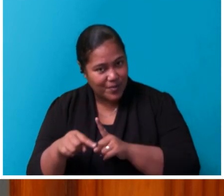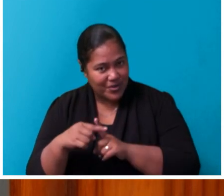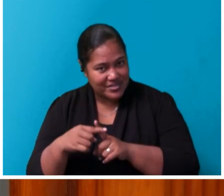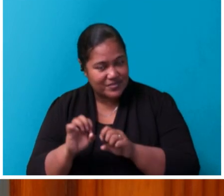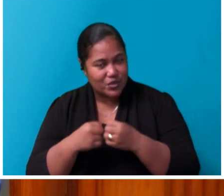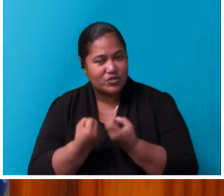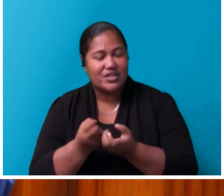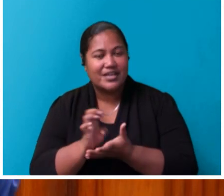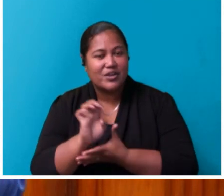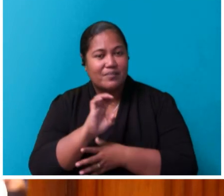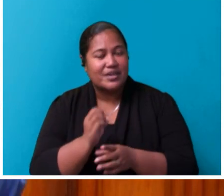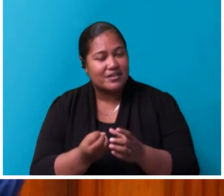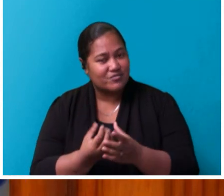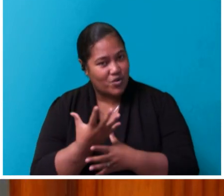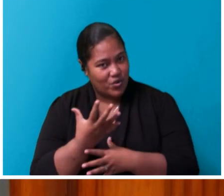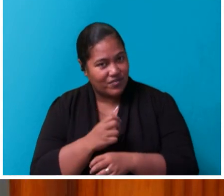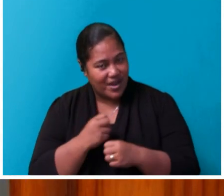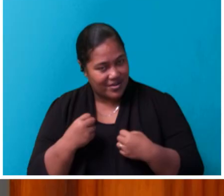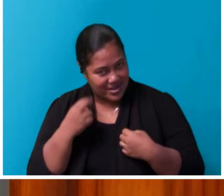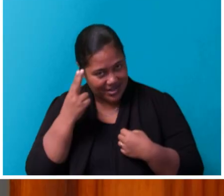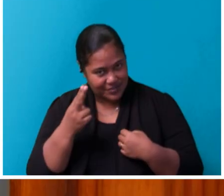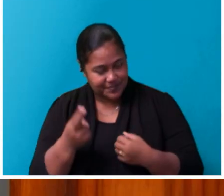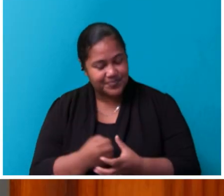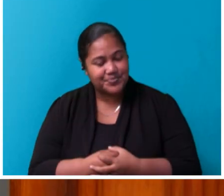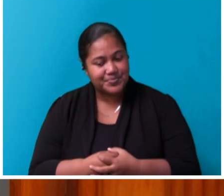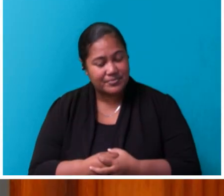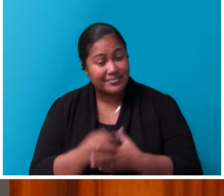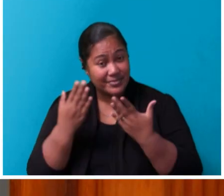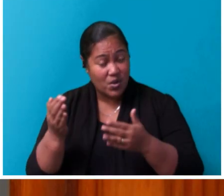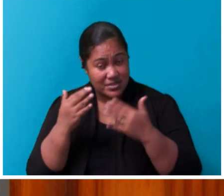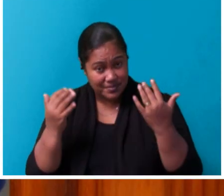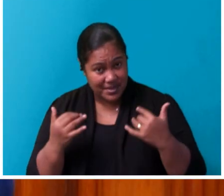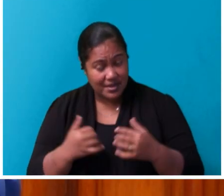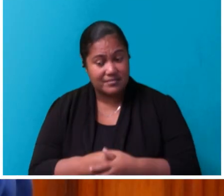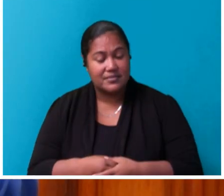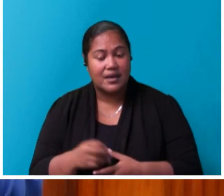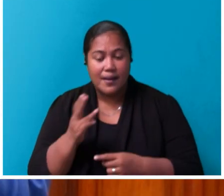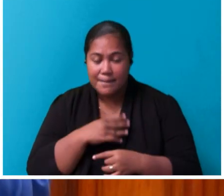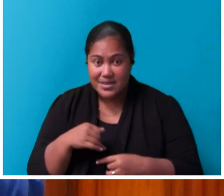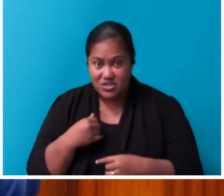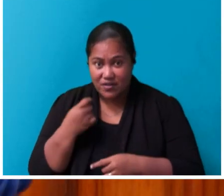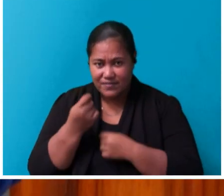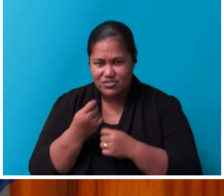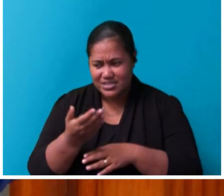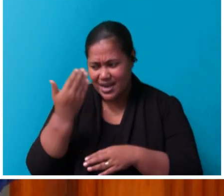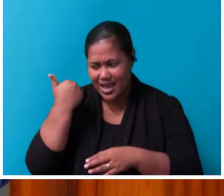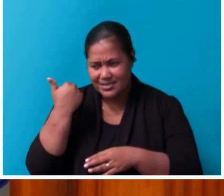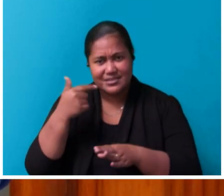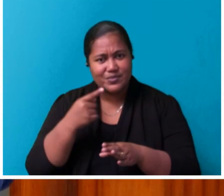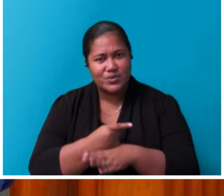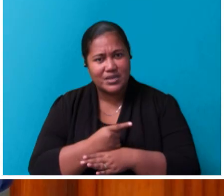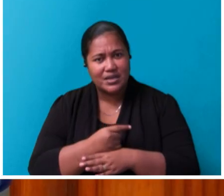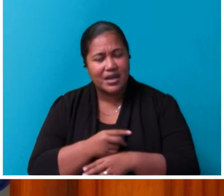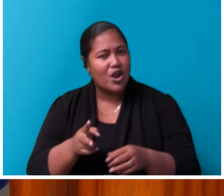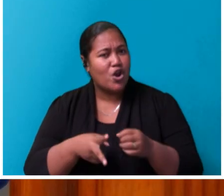economic growth of our nation. Honorable Speaker, with that said, the Ministry of Fisheries last week launched the